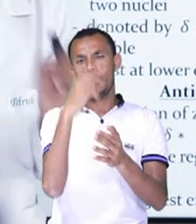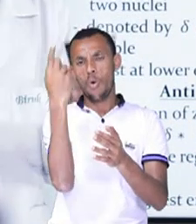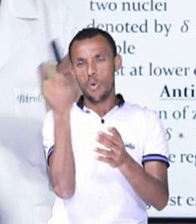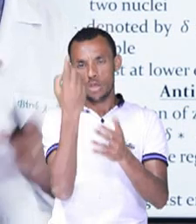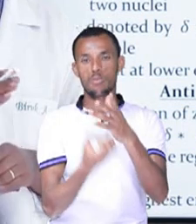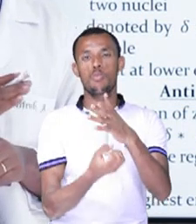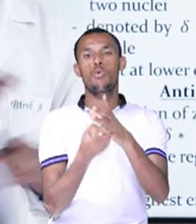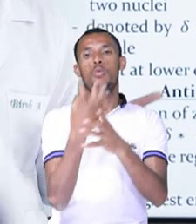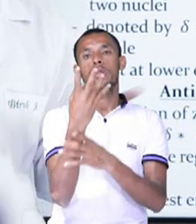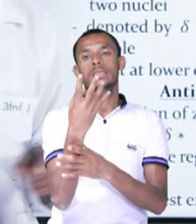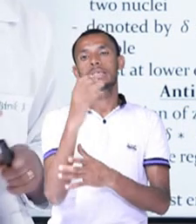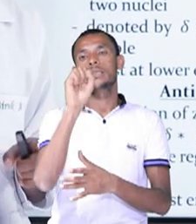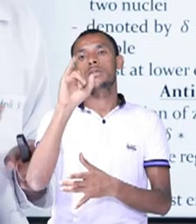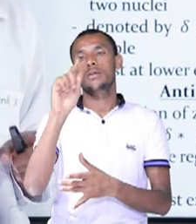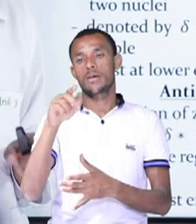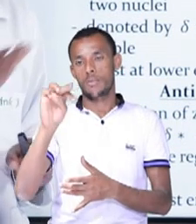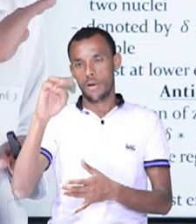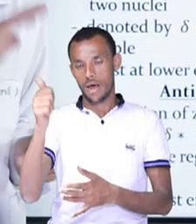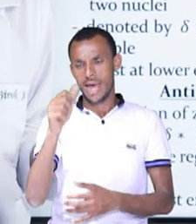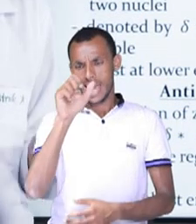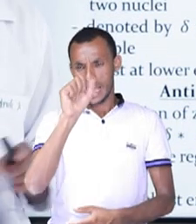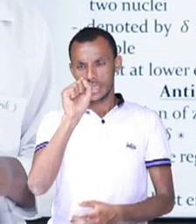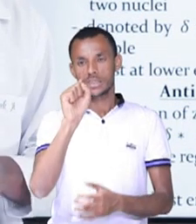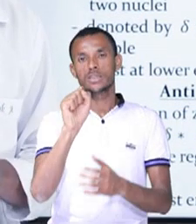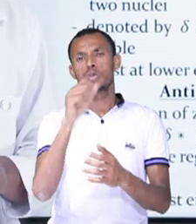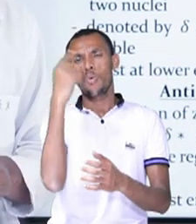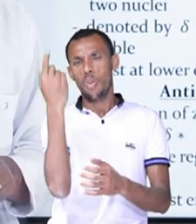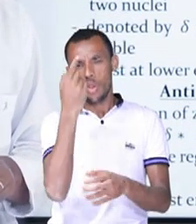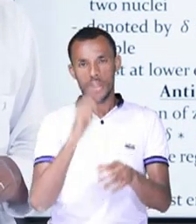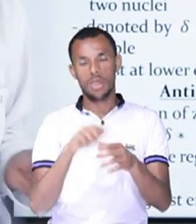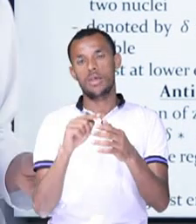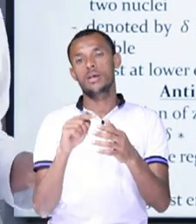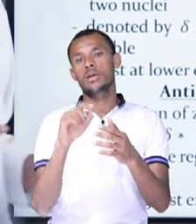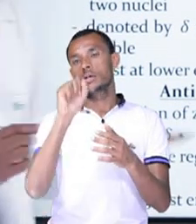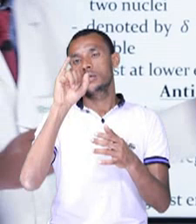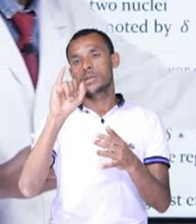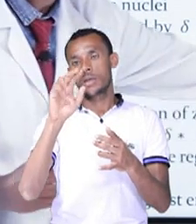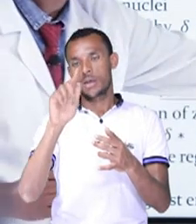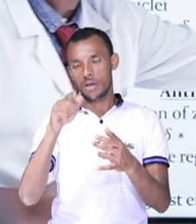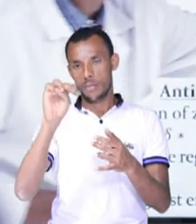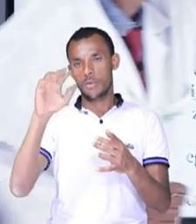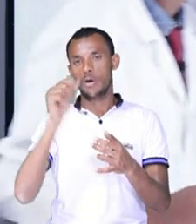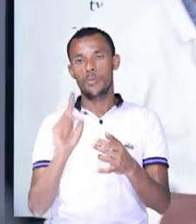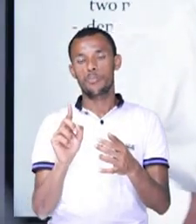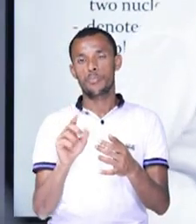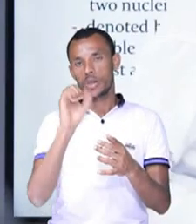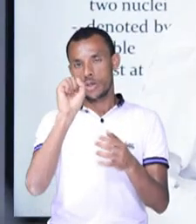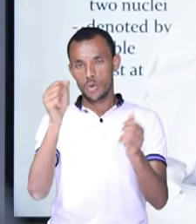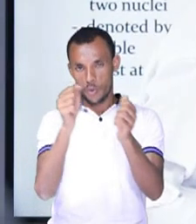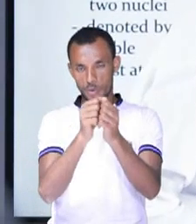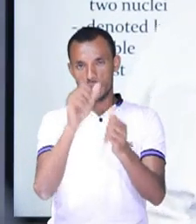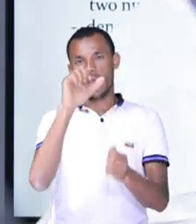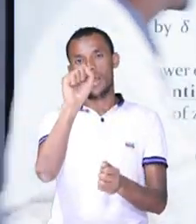always produces sigma bonds. S always produces sigma bonds. Therefore, S with